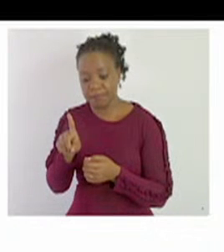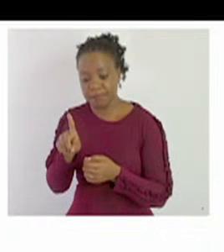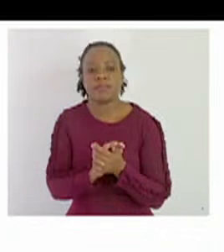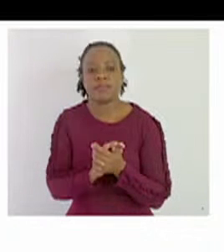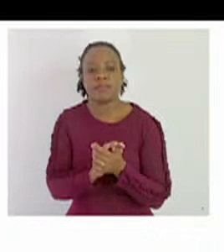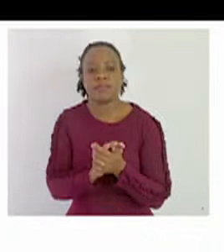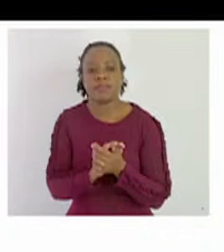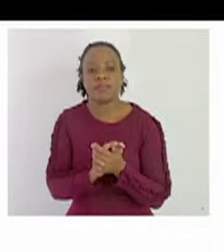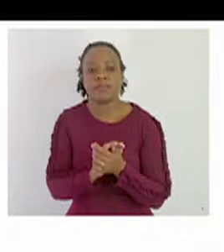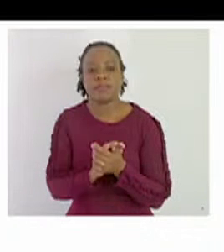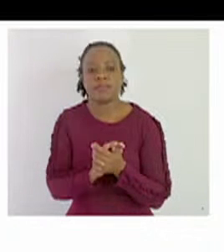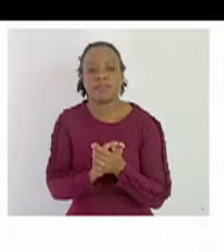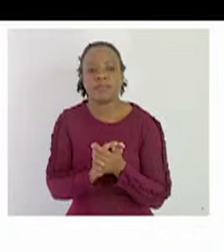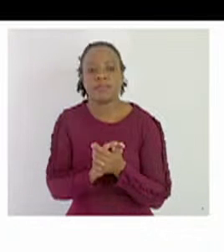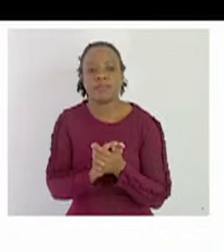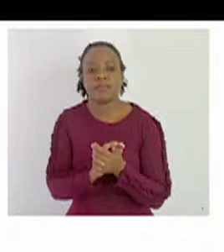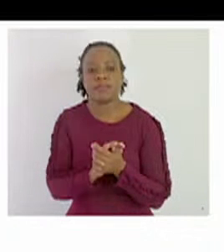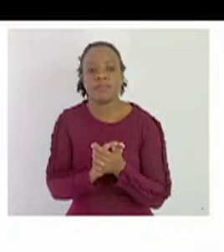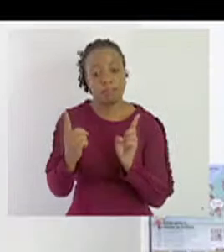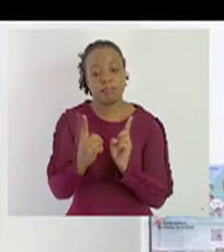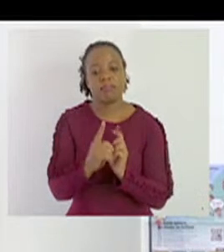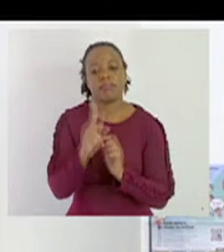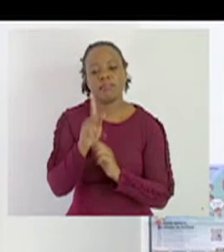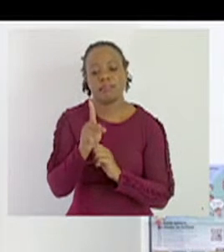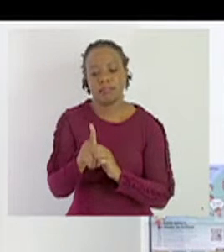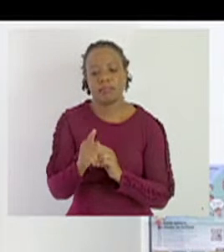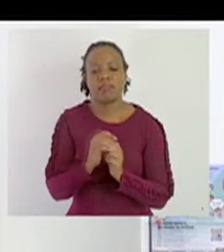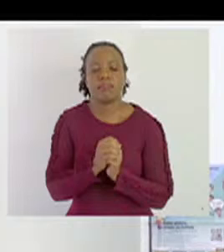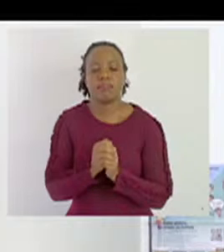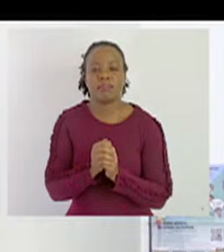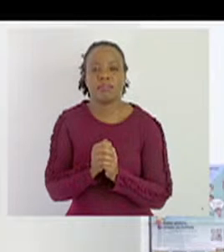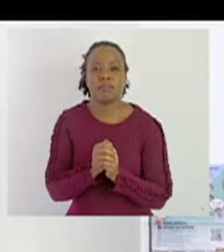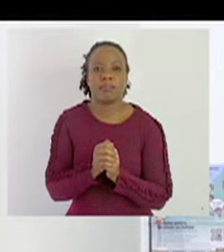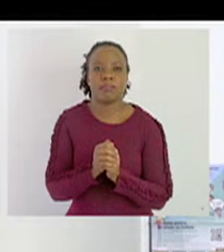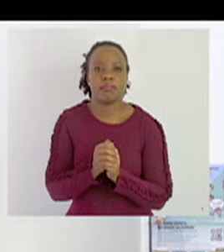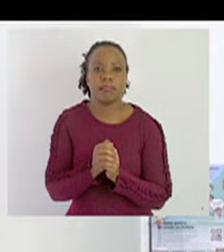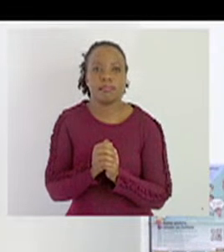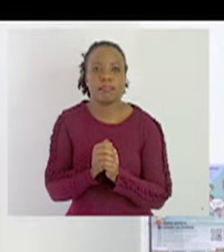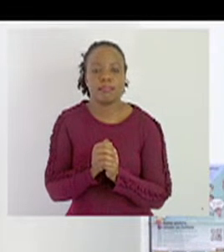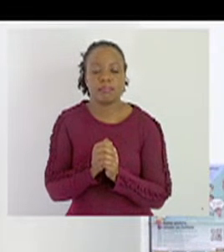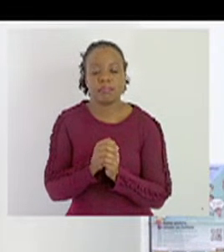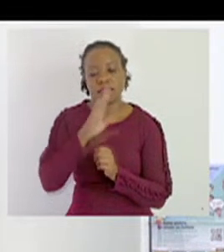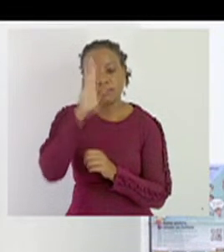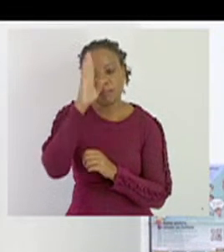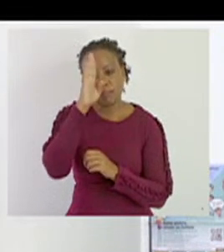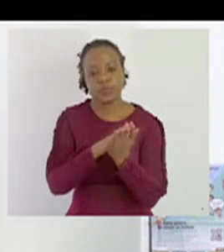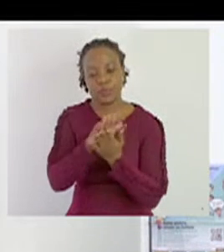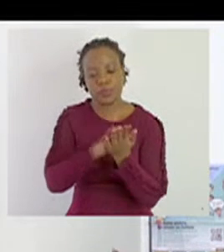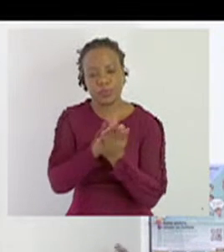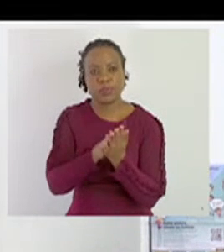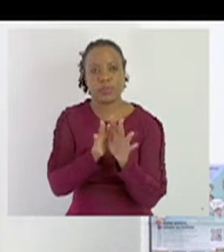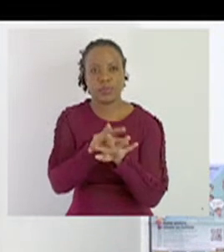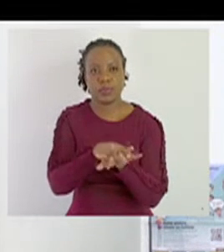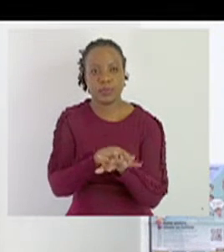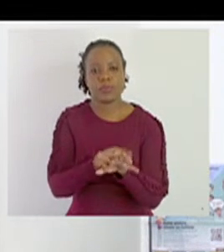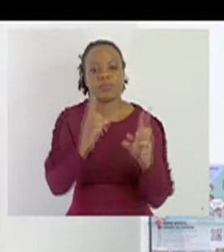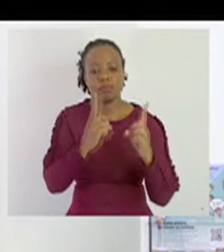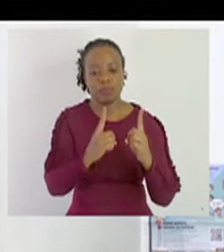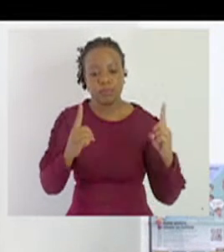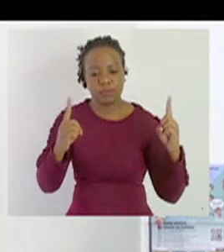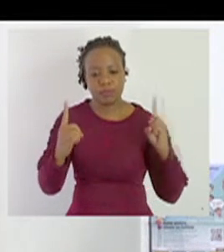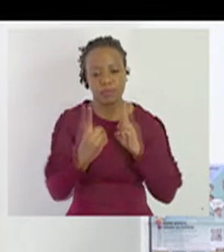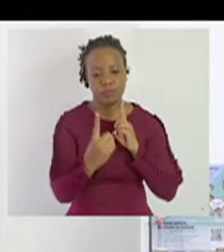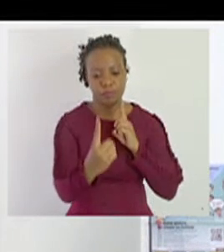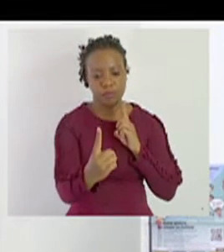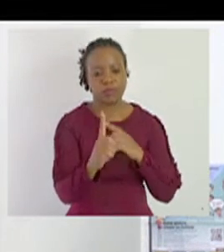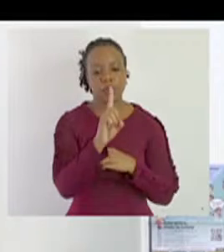10. Right. But before I go, don't forget to put on your meter